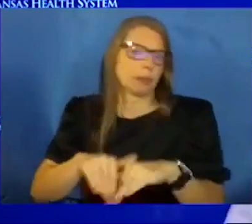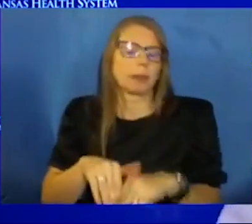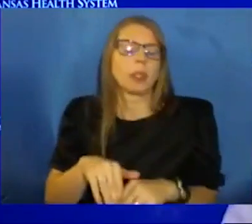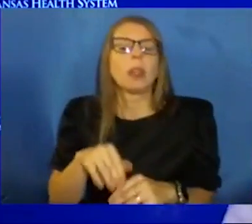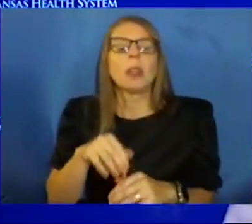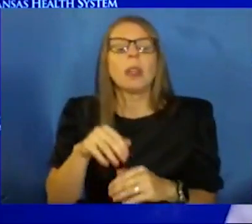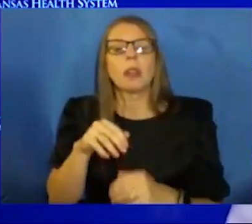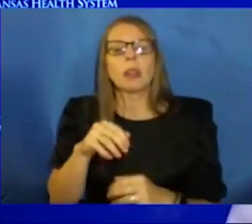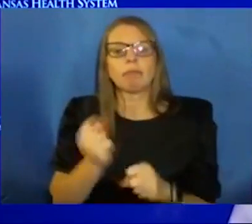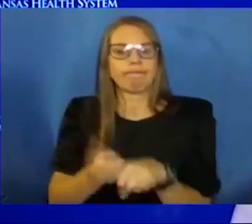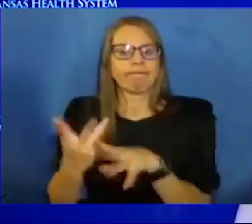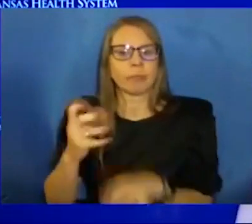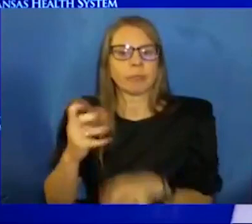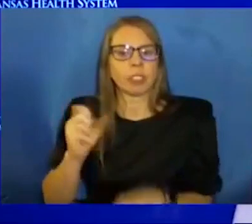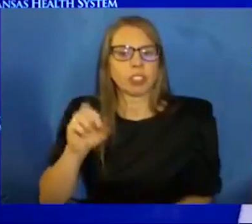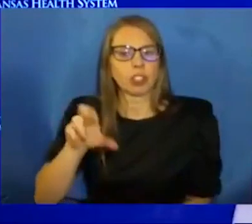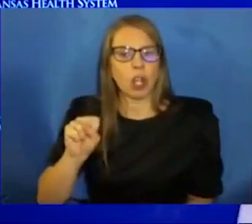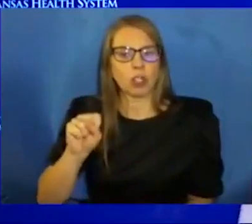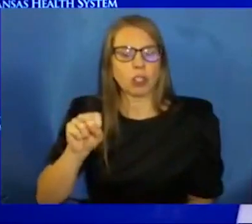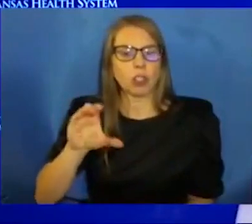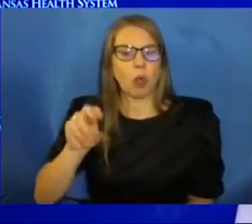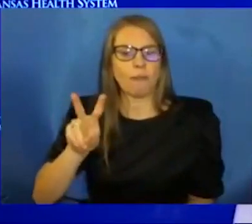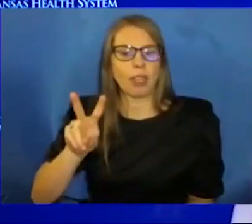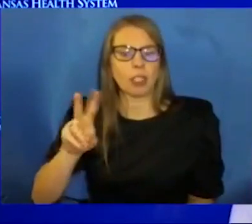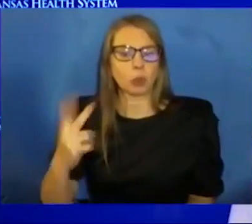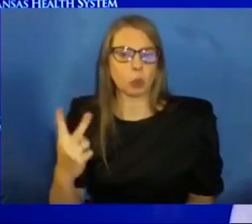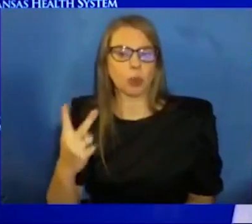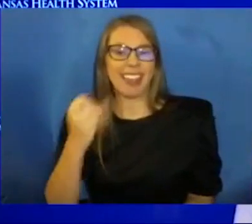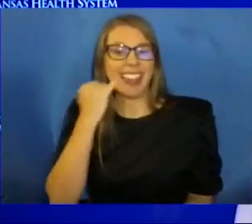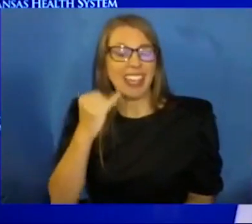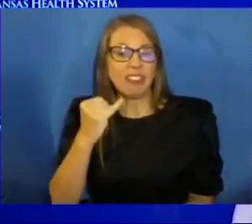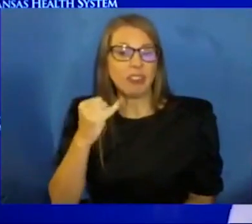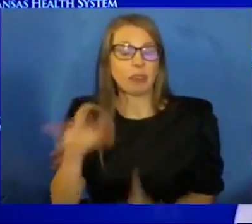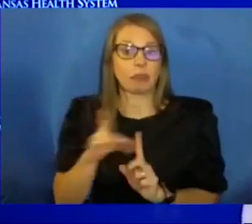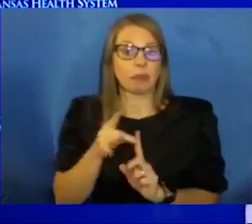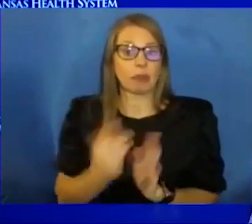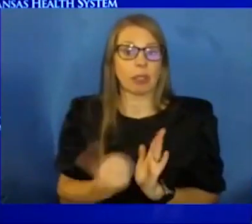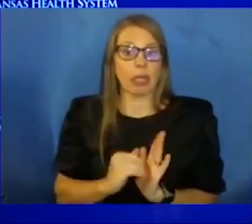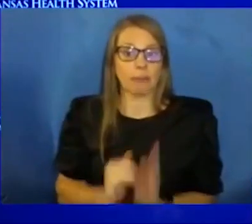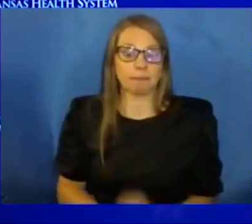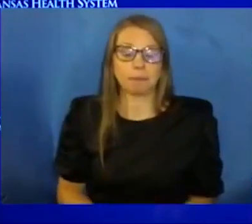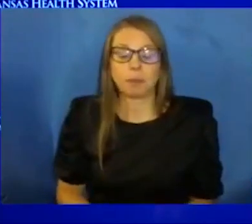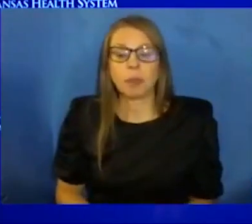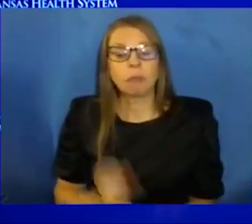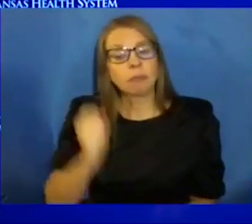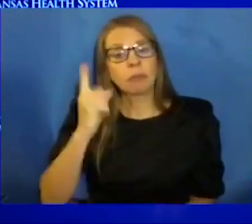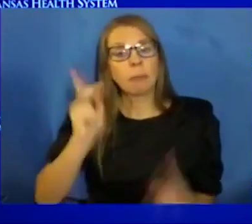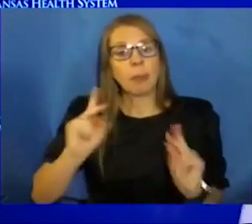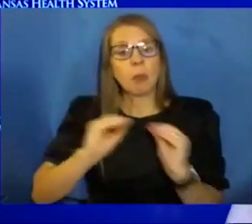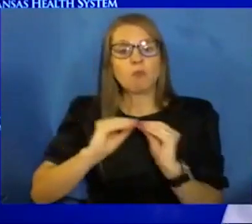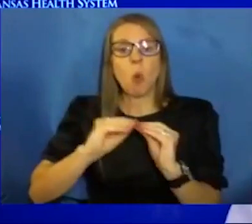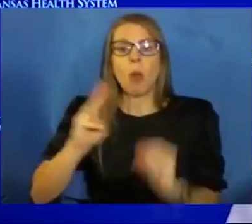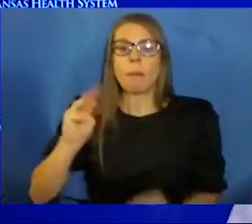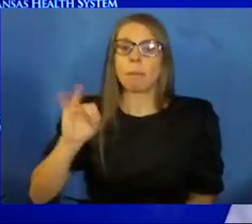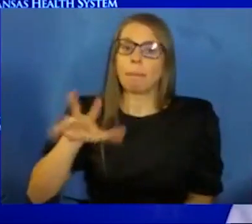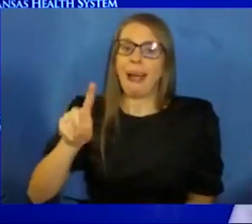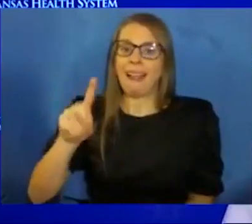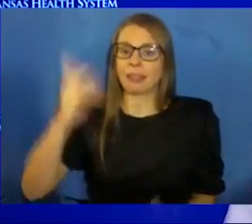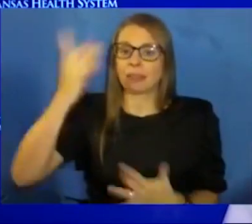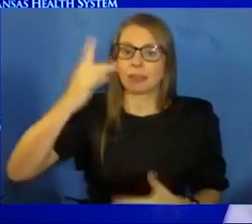to expand those B cells and T cells and specify and create even more specific response and robust